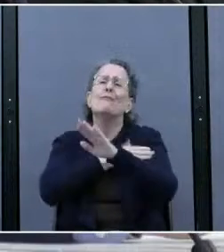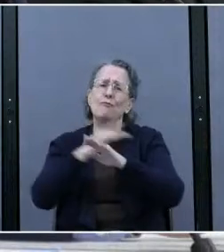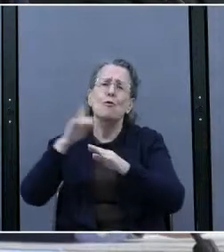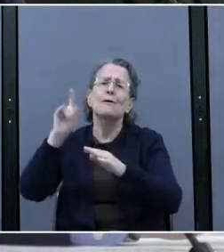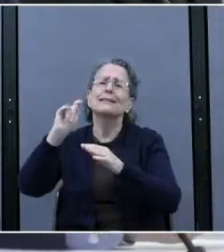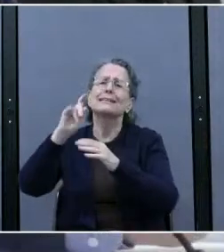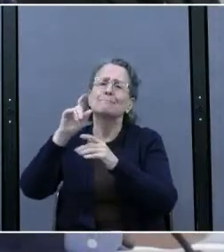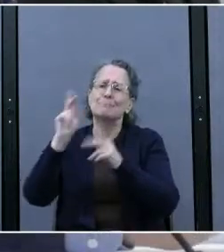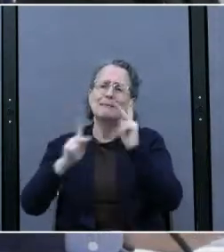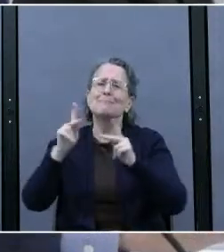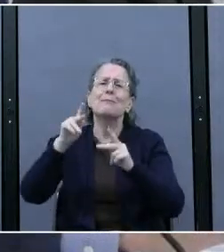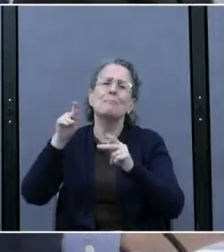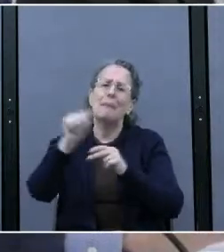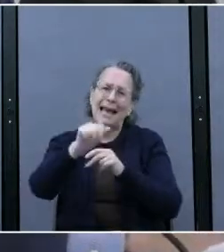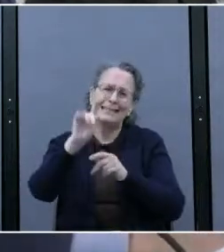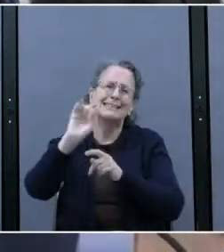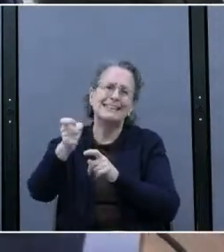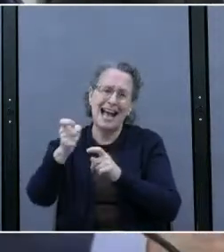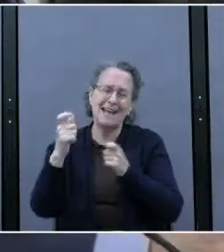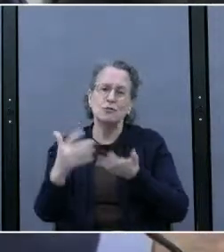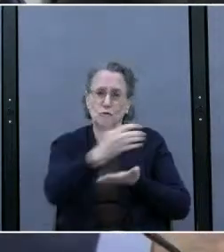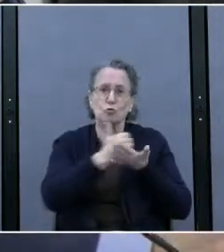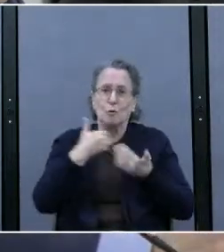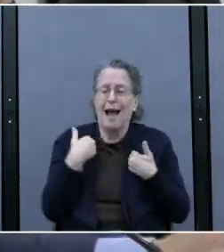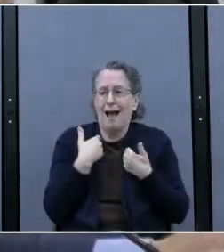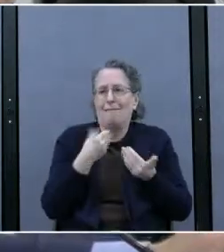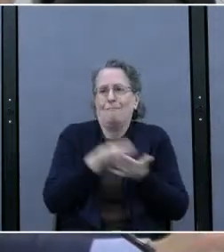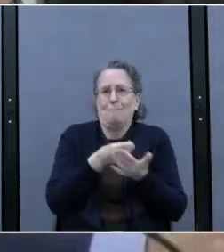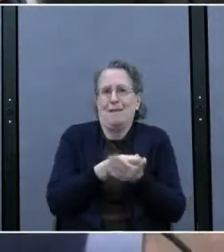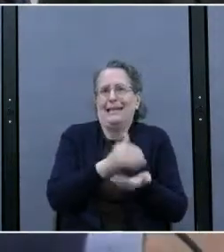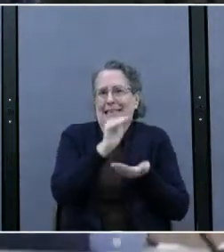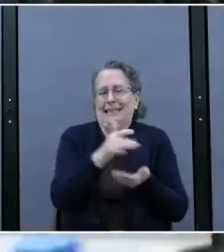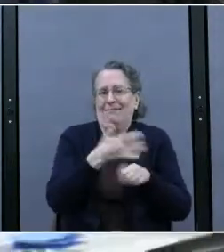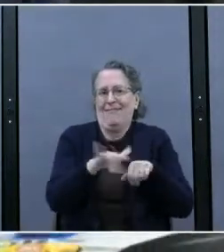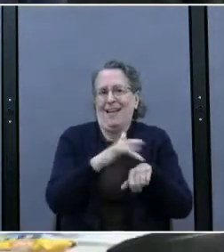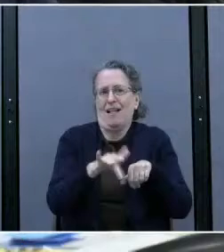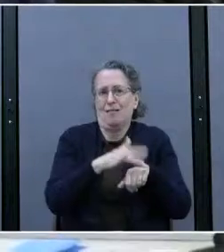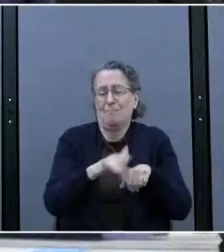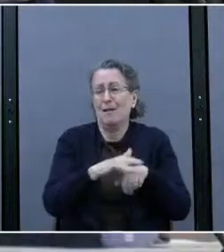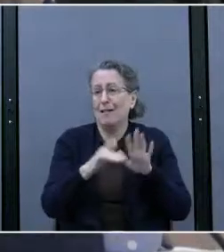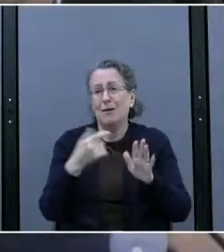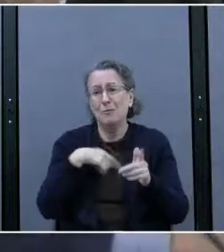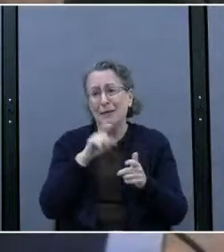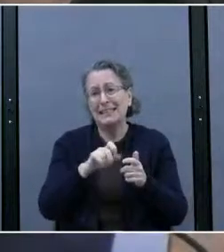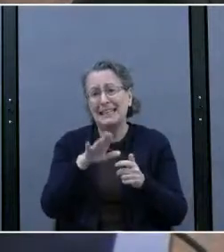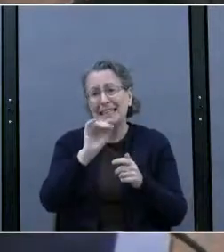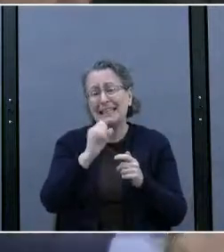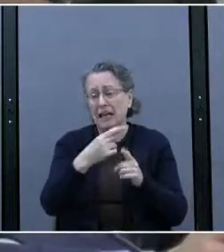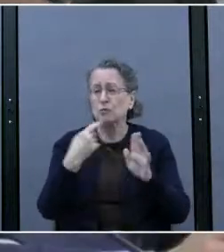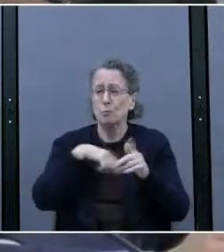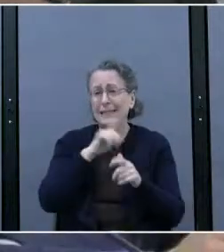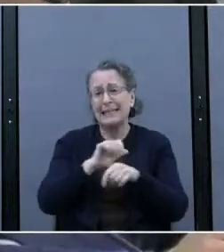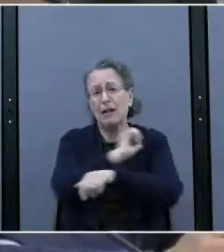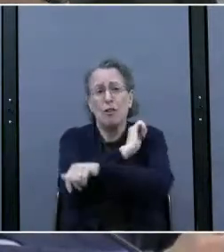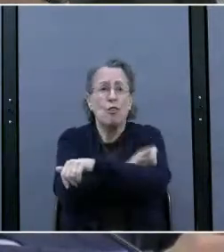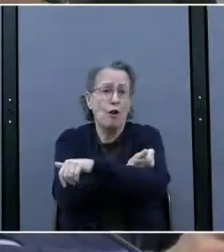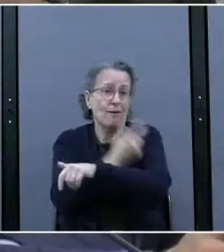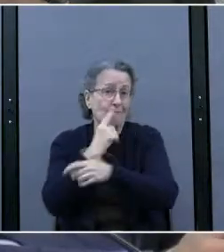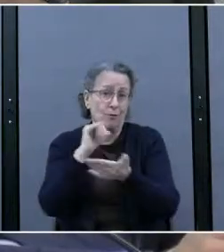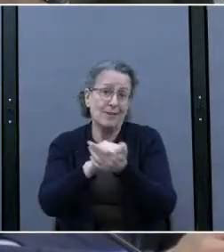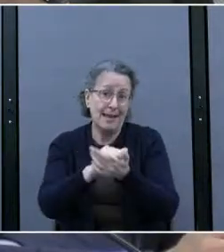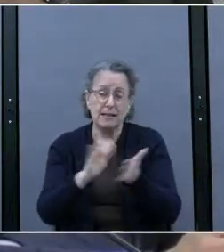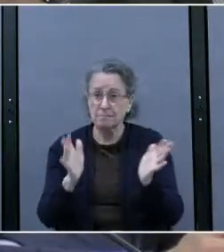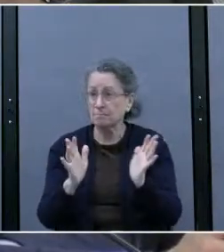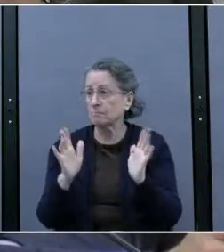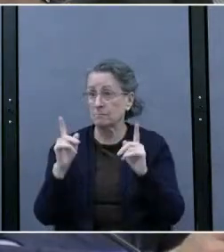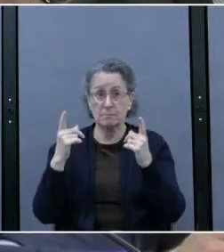revenue. As I understand it, this is kind of boilerplate stuff. We just simply need the authority to borrow money.